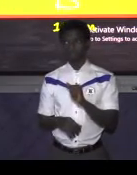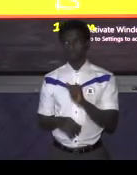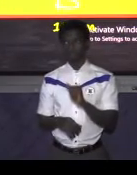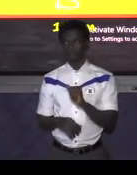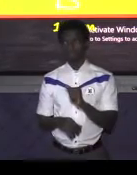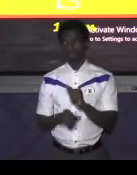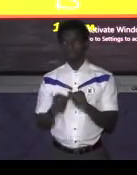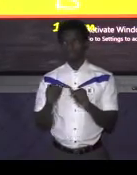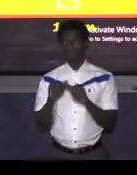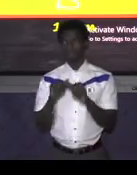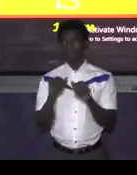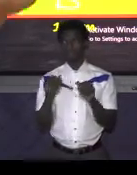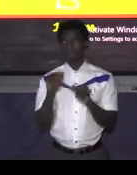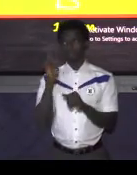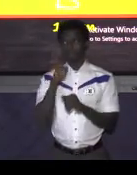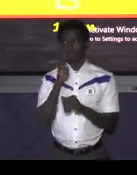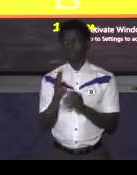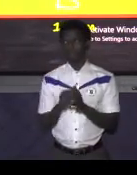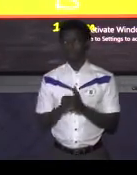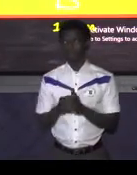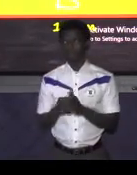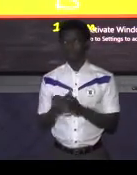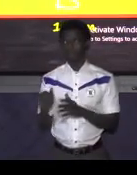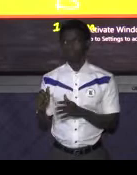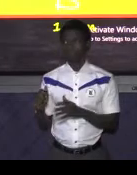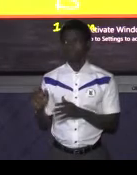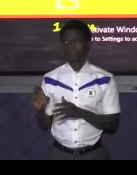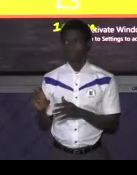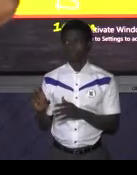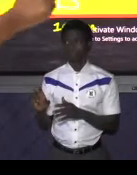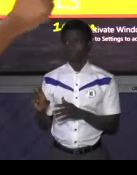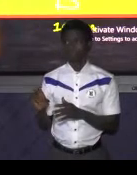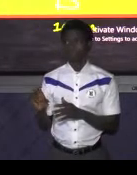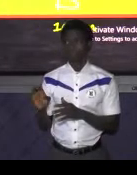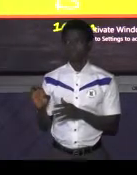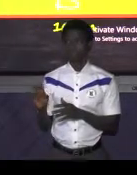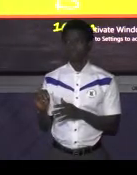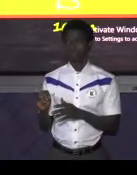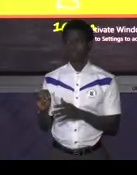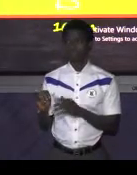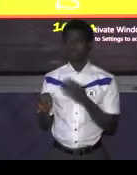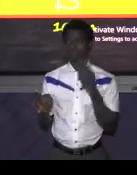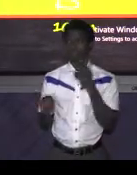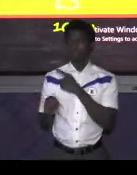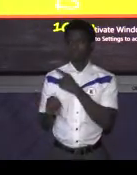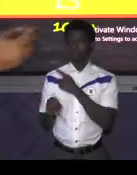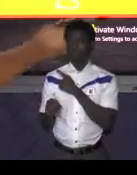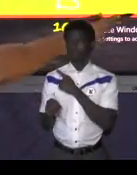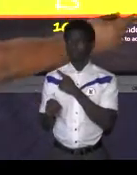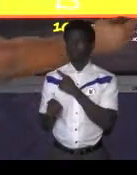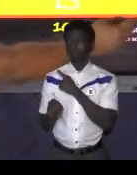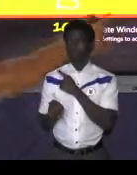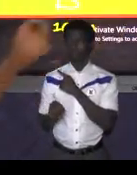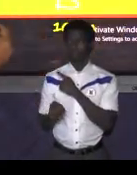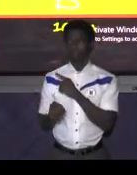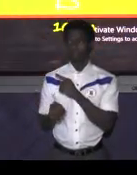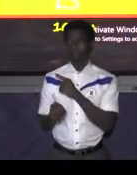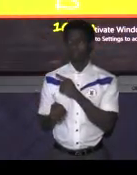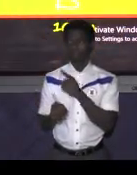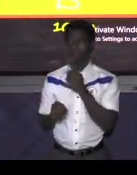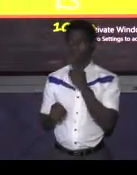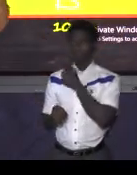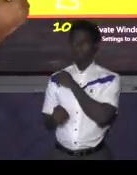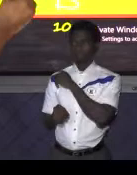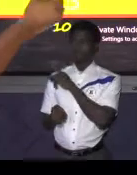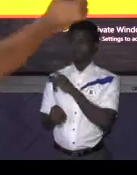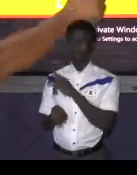The area will be, the length is 8 centimeters. But the breadth, okay, so if from here to here is